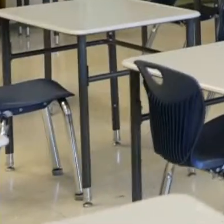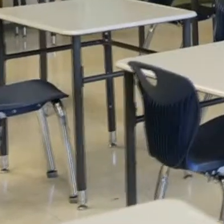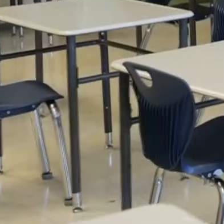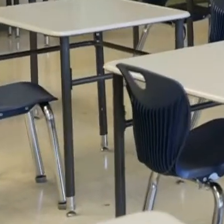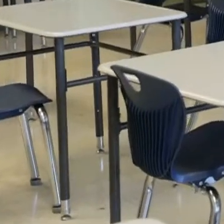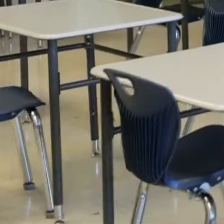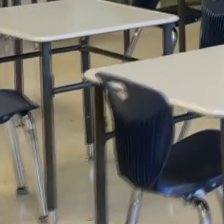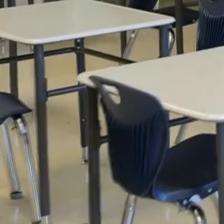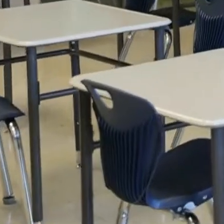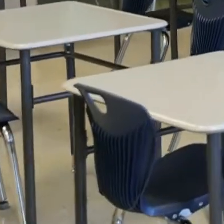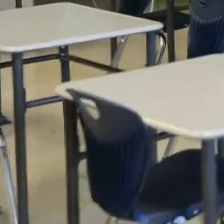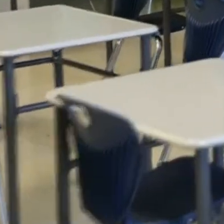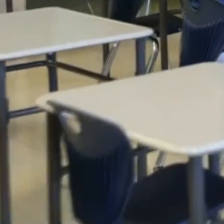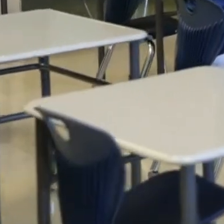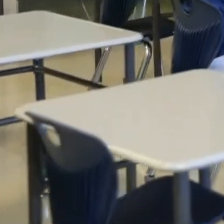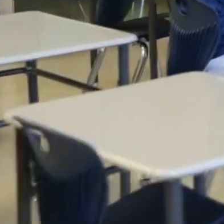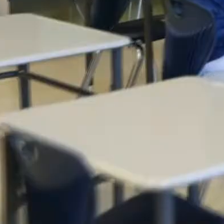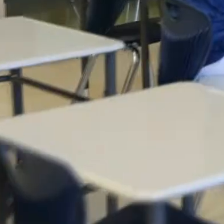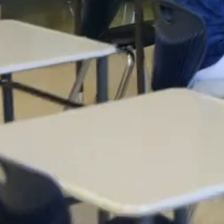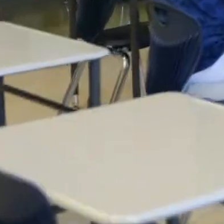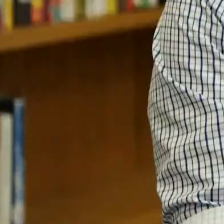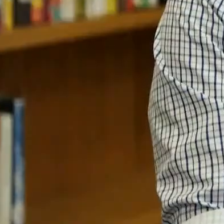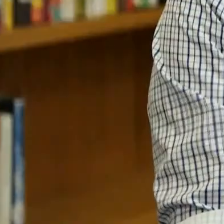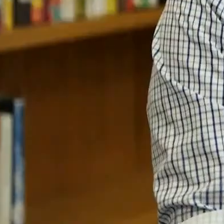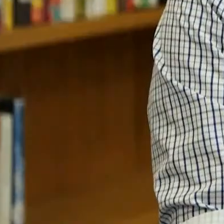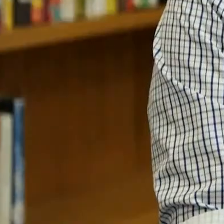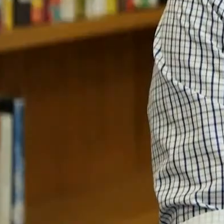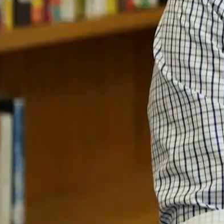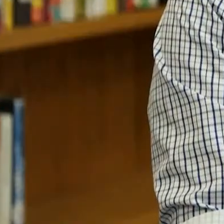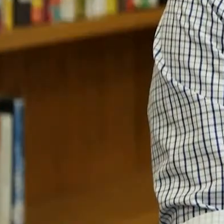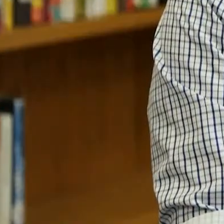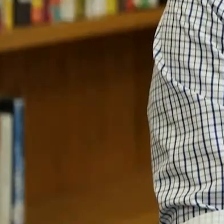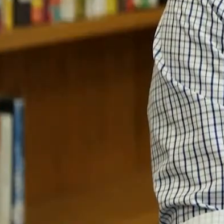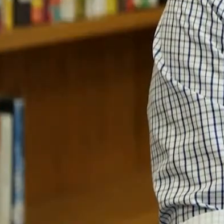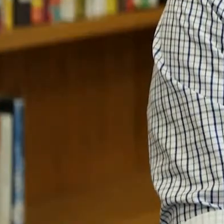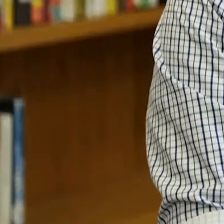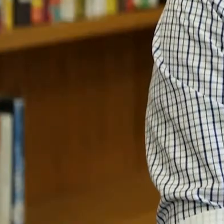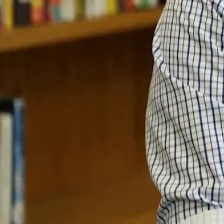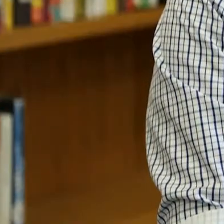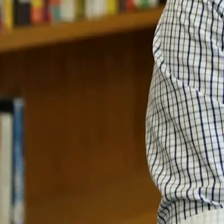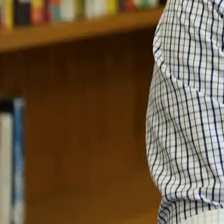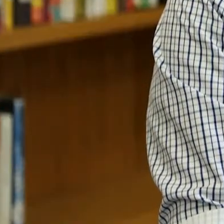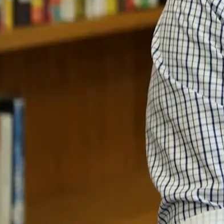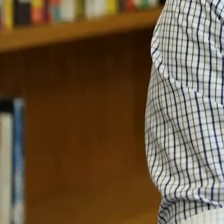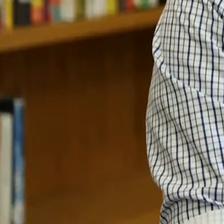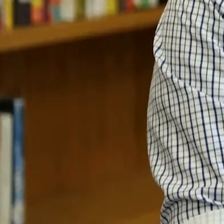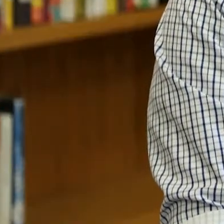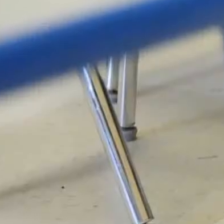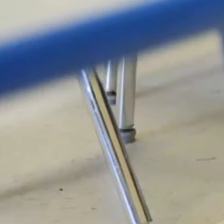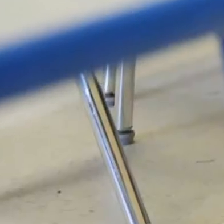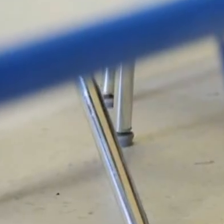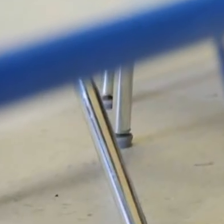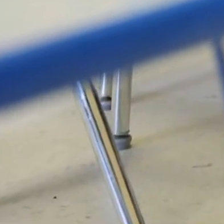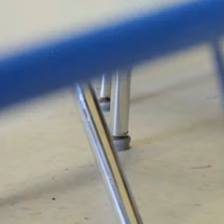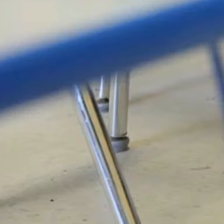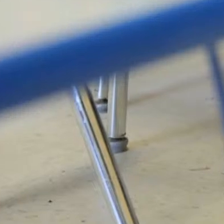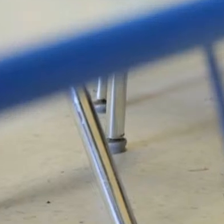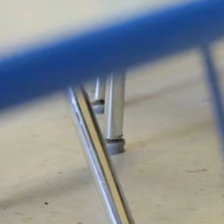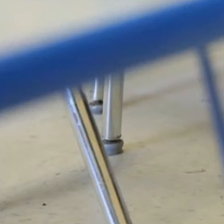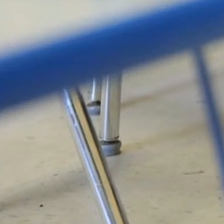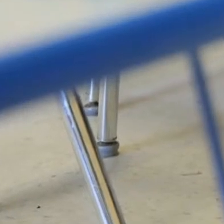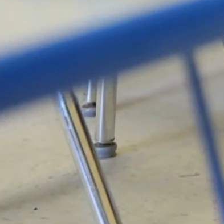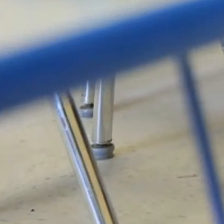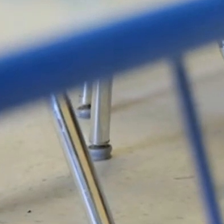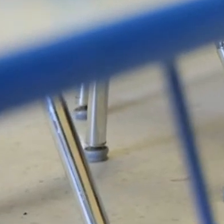is where they belong. Oftentimes the root of the behavior is some skill gap that the student is experiencing. So it may be that they're not successful in